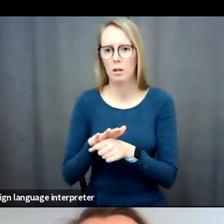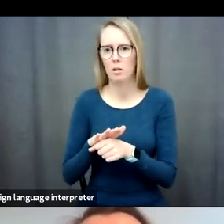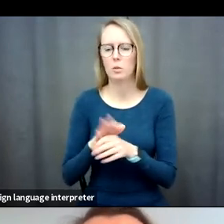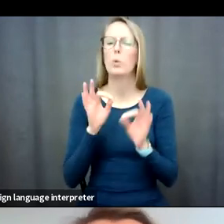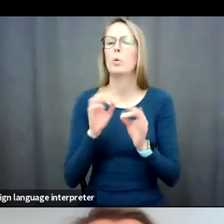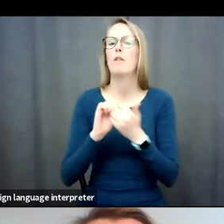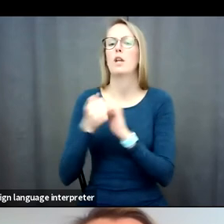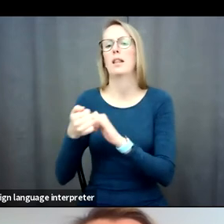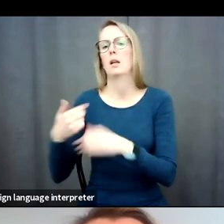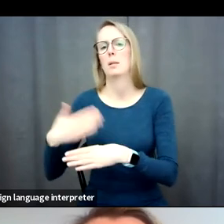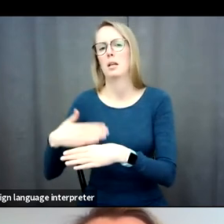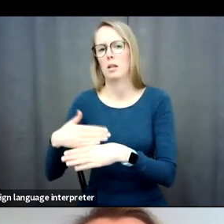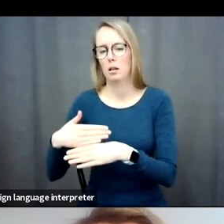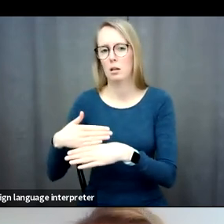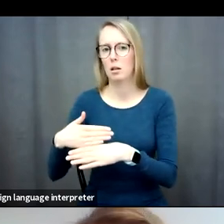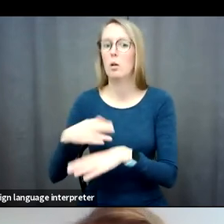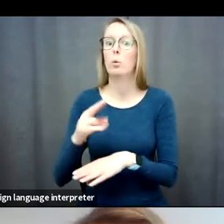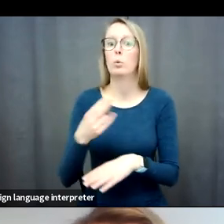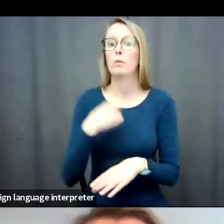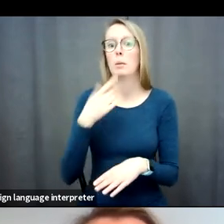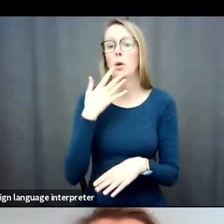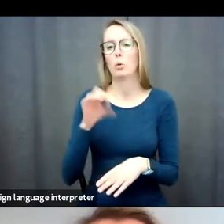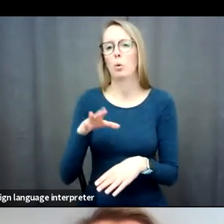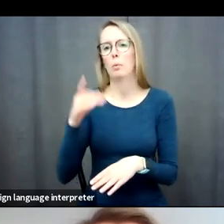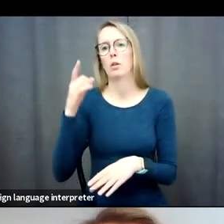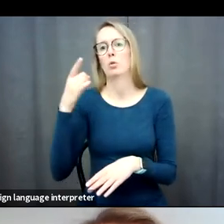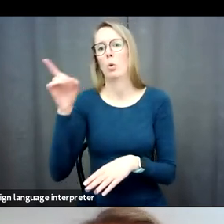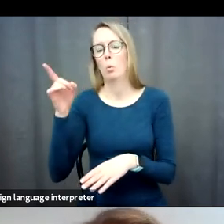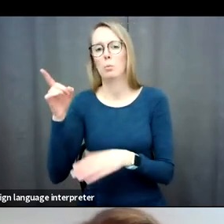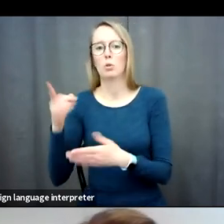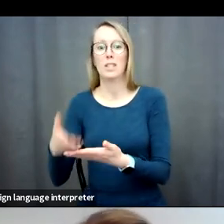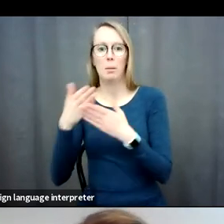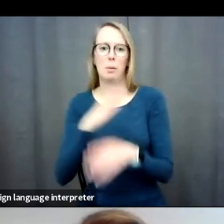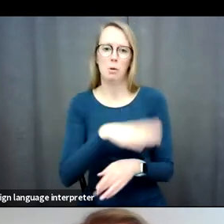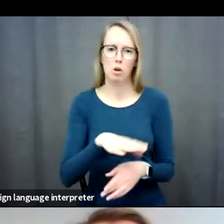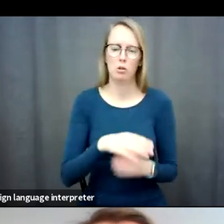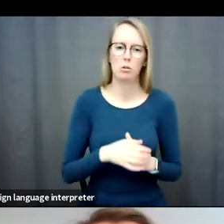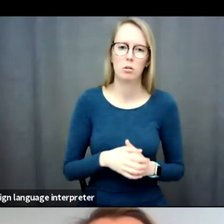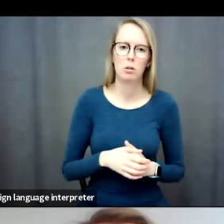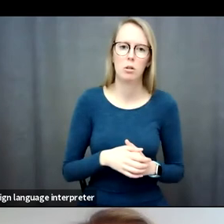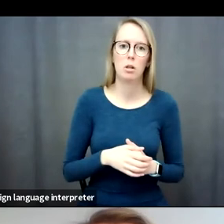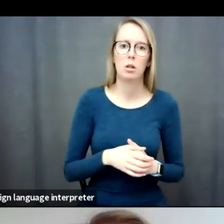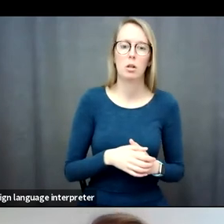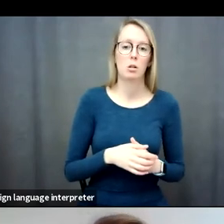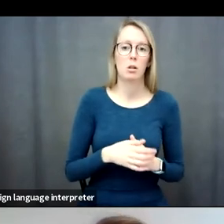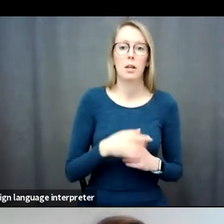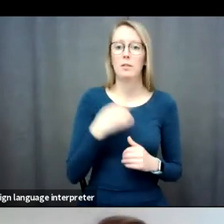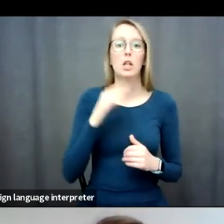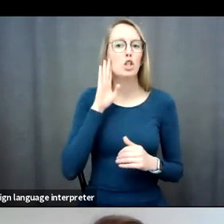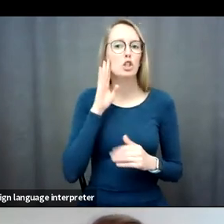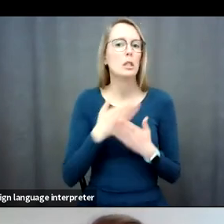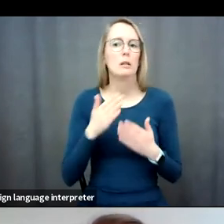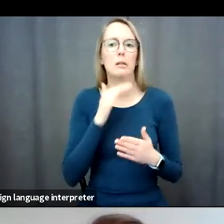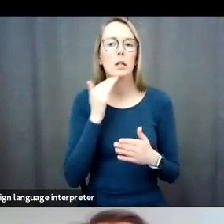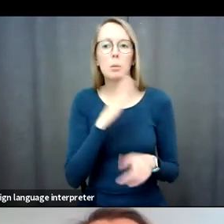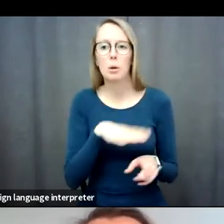behavior? And now we're talking about the helpers. How do we change from not listening to children or not enough listening to children,